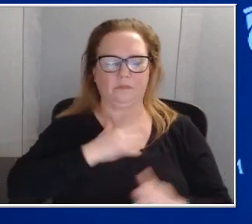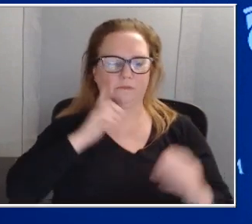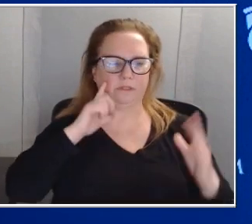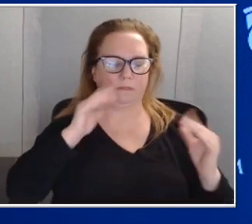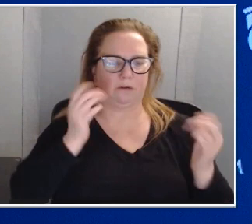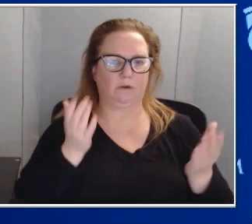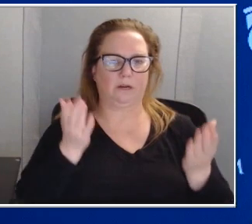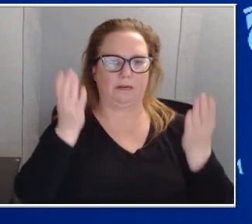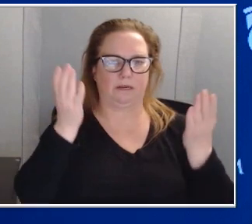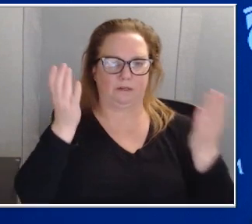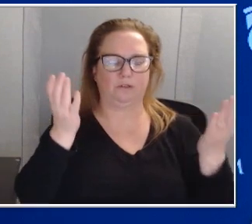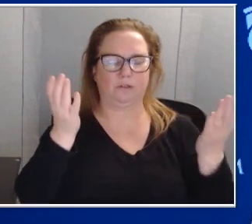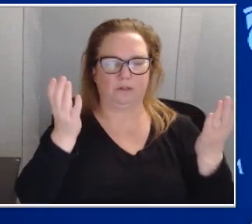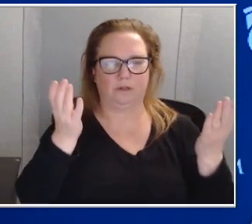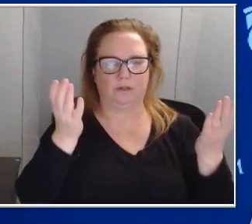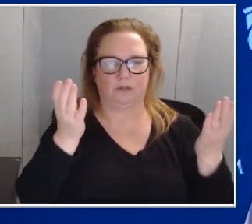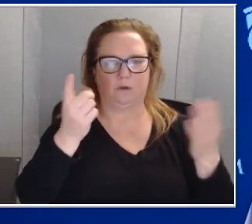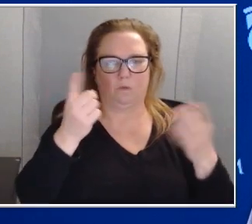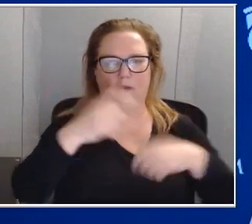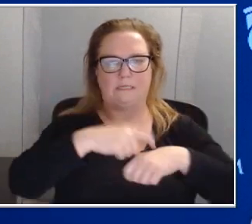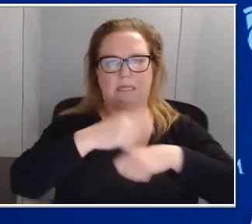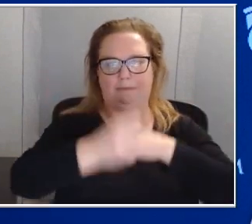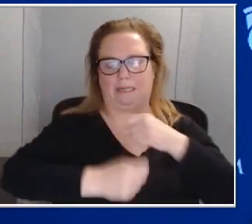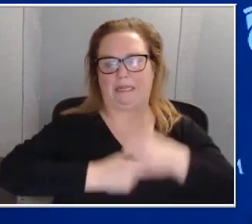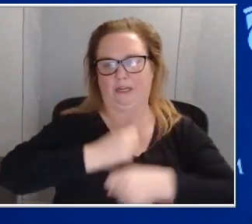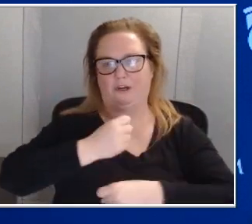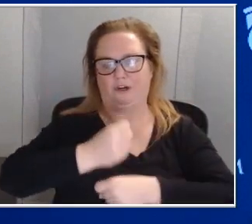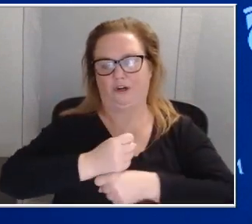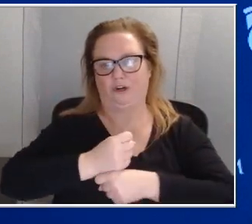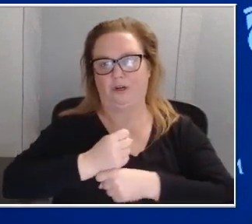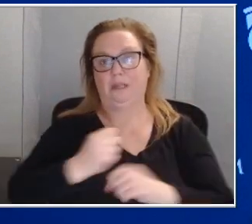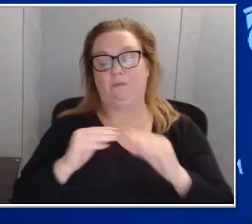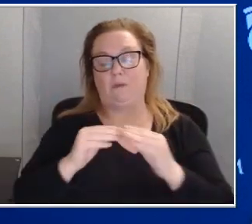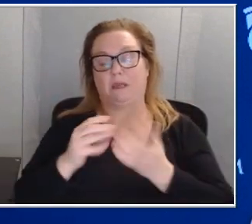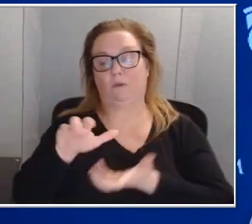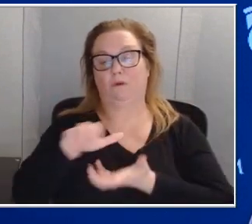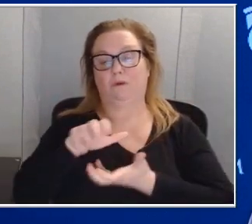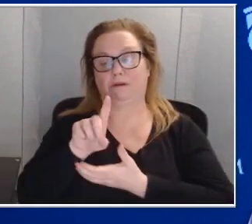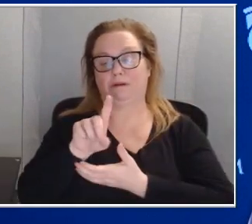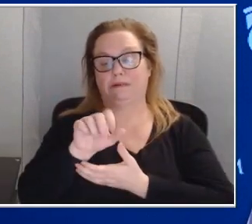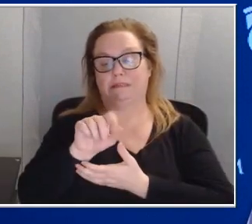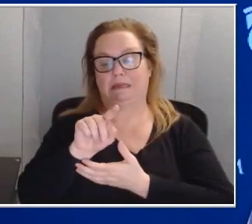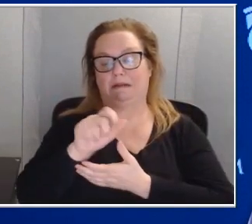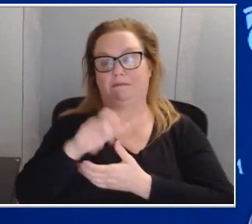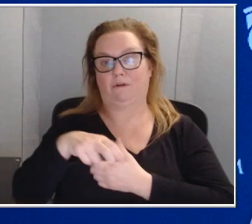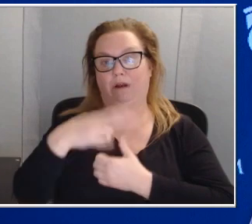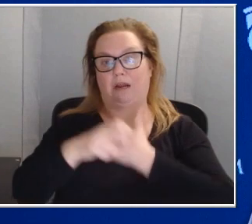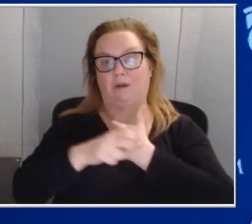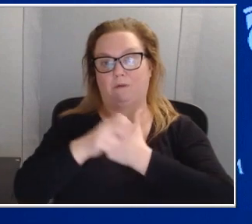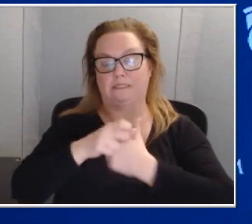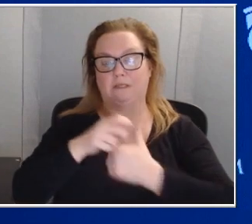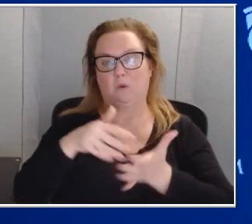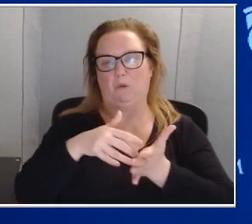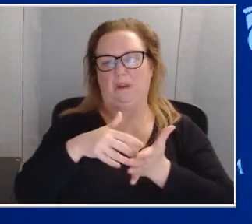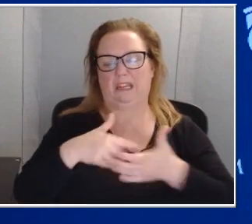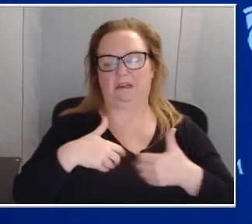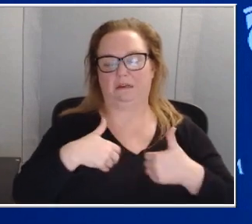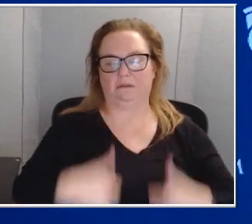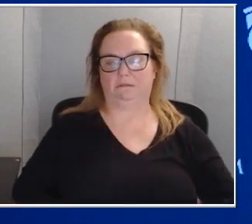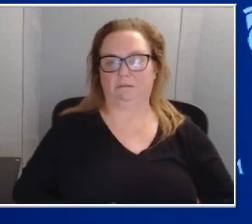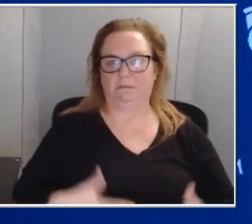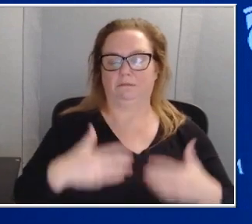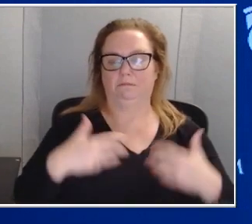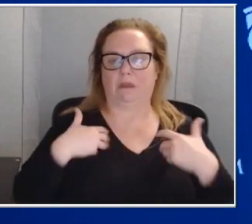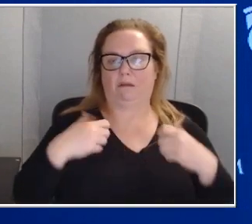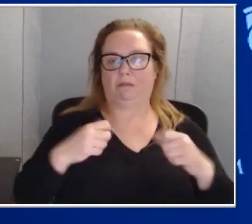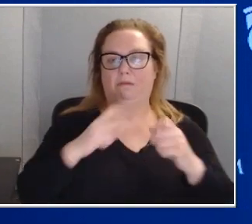recommendation to come down as once yearly. Certainly as we get more data for those more at-risk immunosuppressed patients, we may see